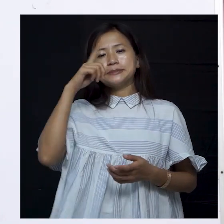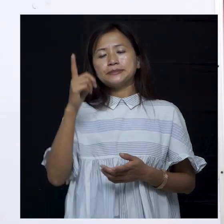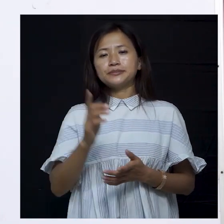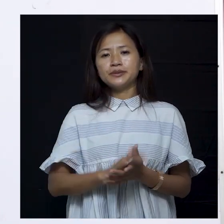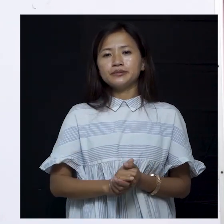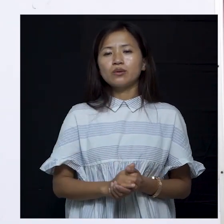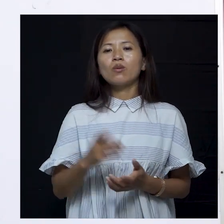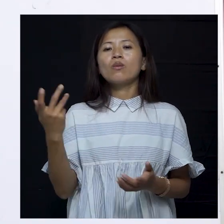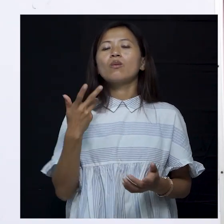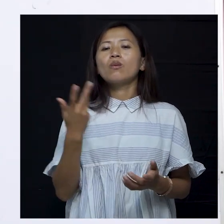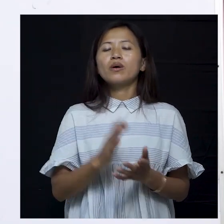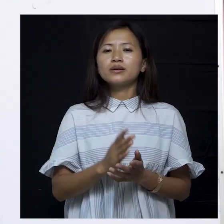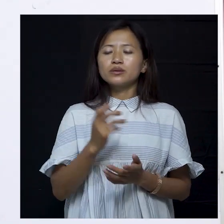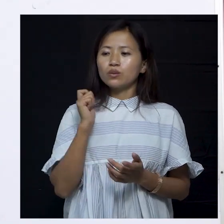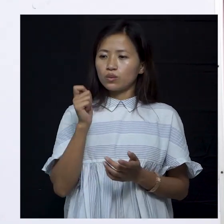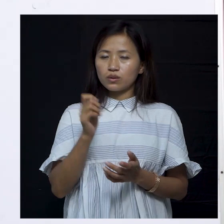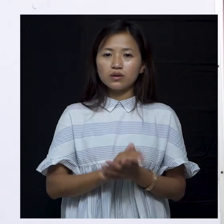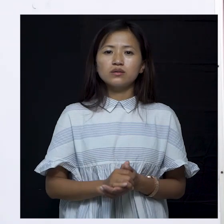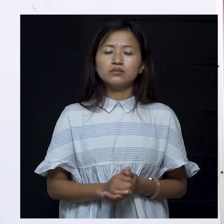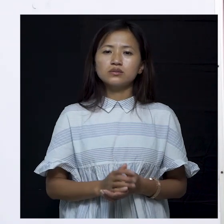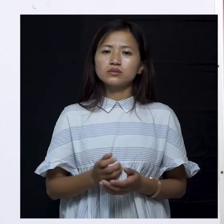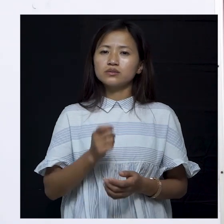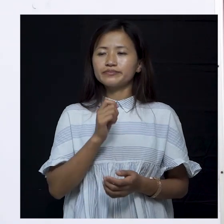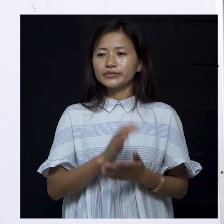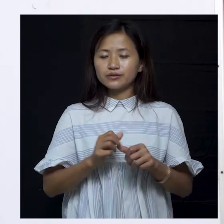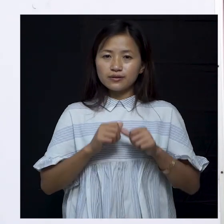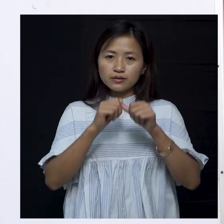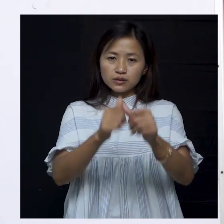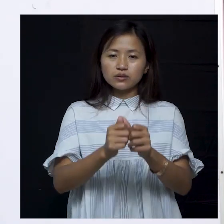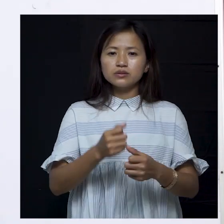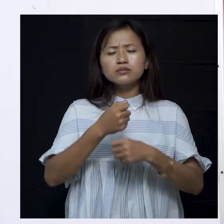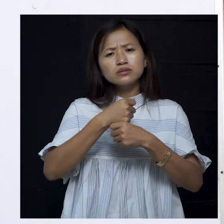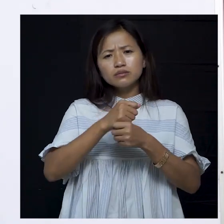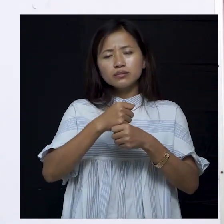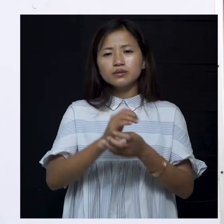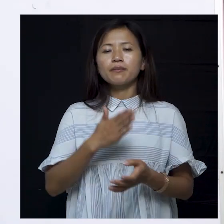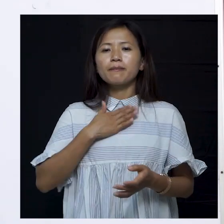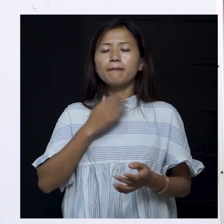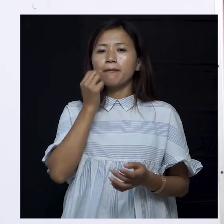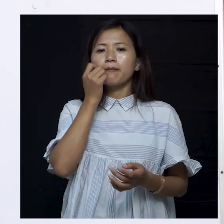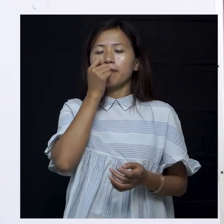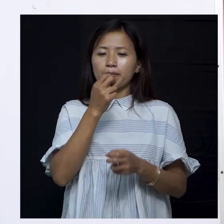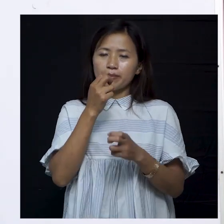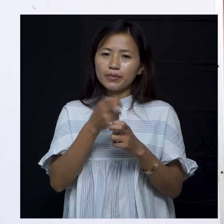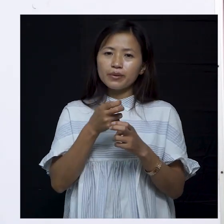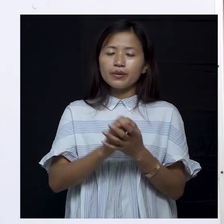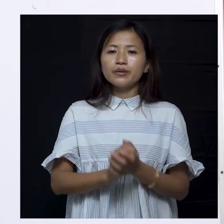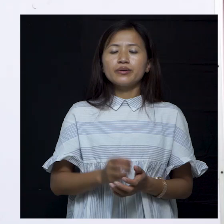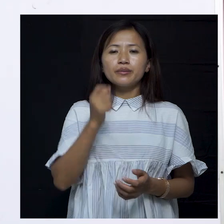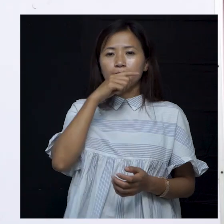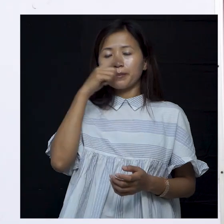hard? The answer will be, so that I can make my parents proud, right? And so those group of words are